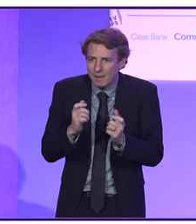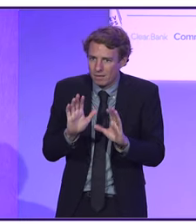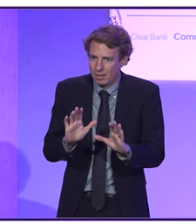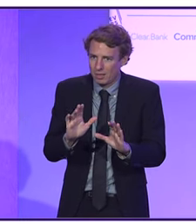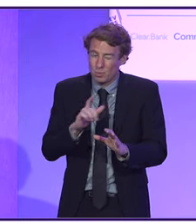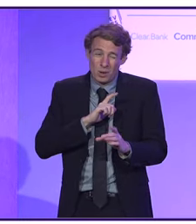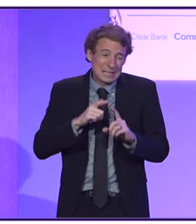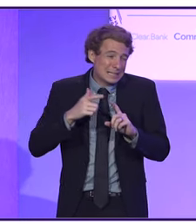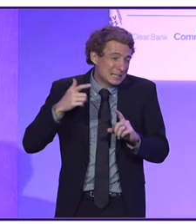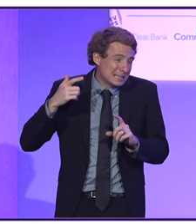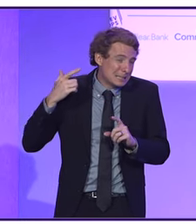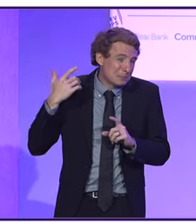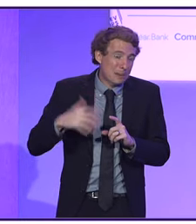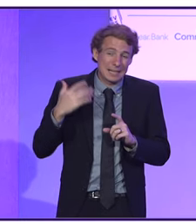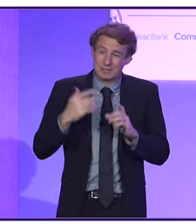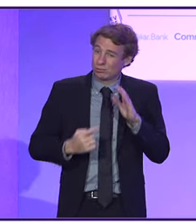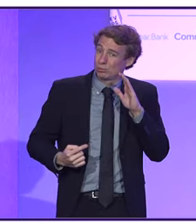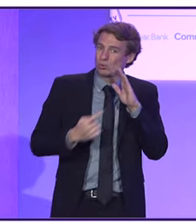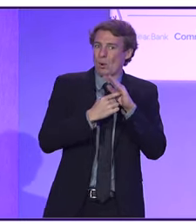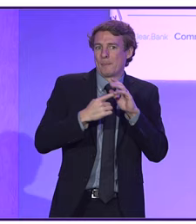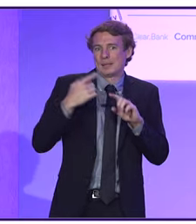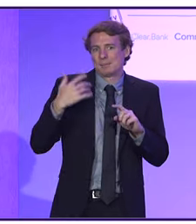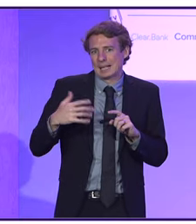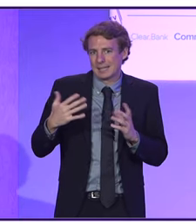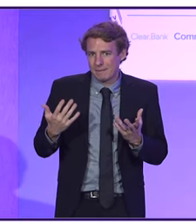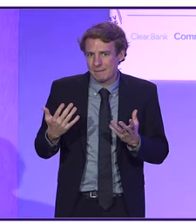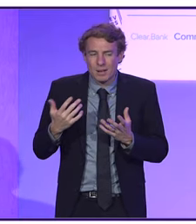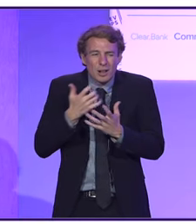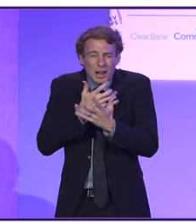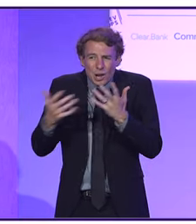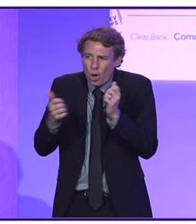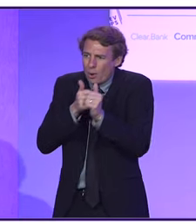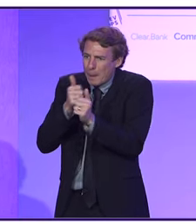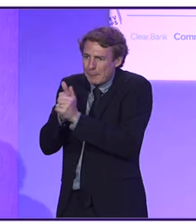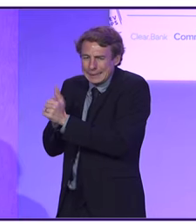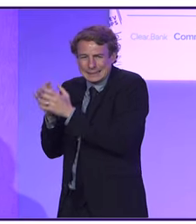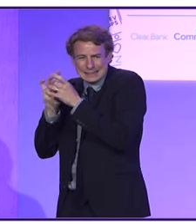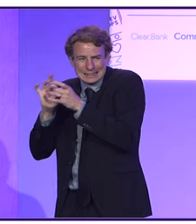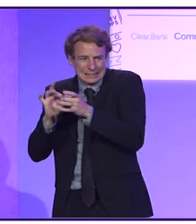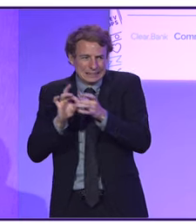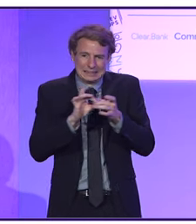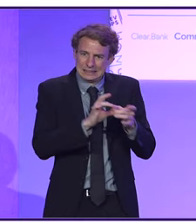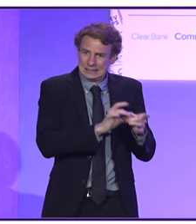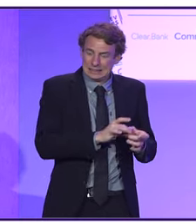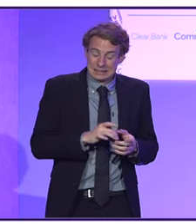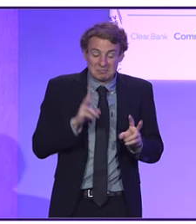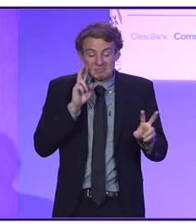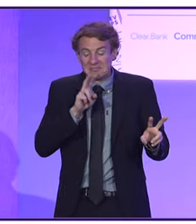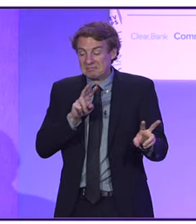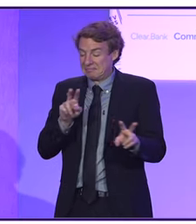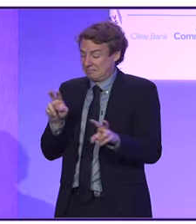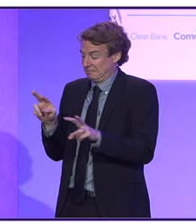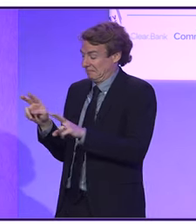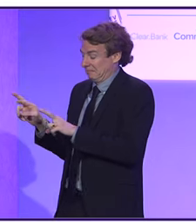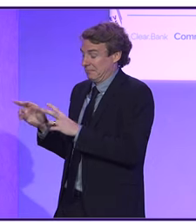mile. I work with companies all the time now in my role, and it almost always, whenever we see their current costs that we're